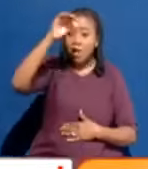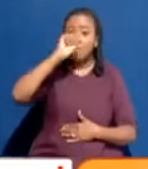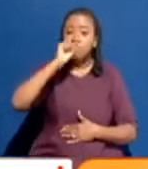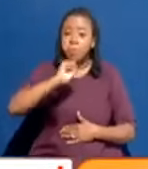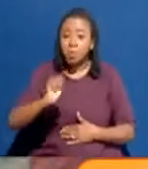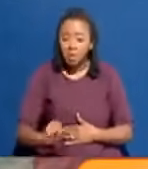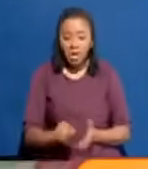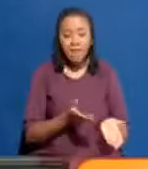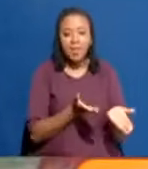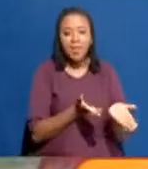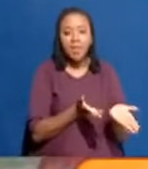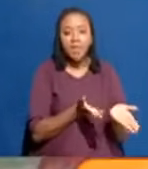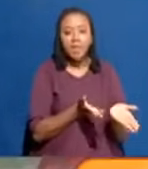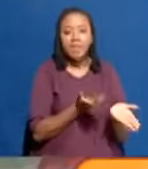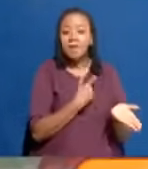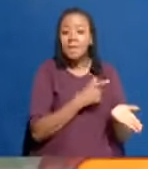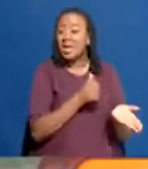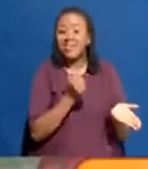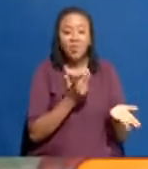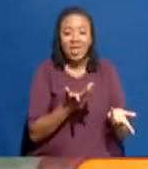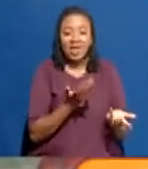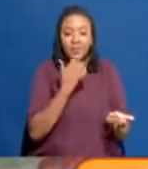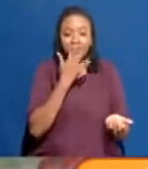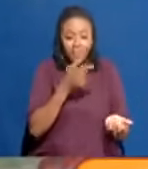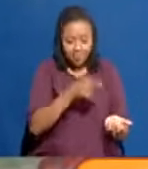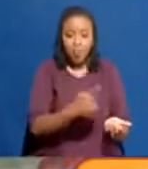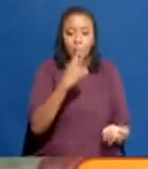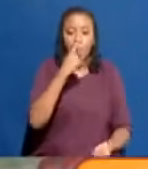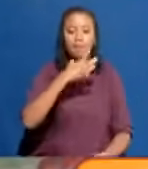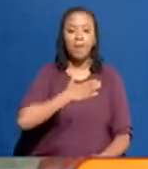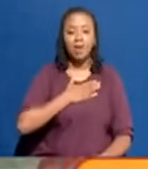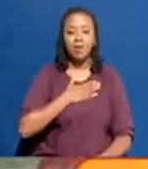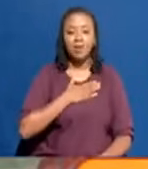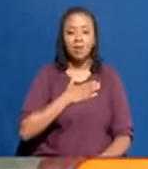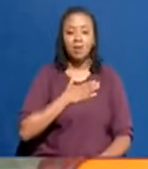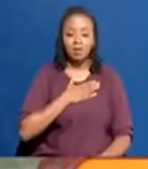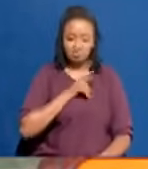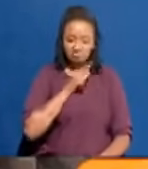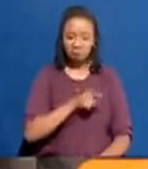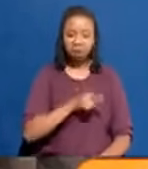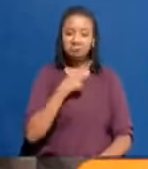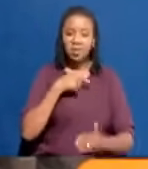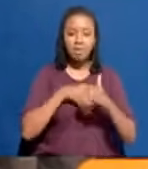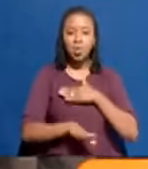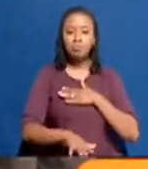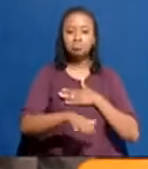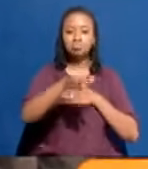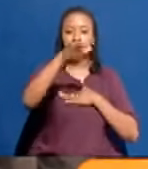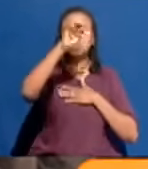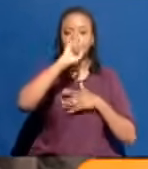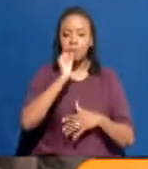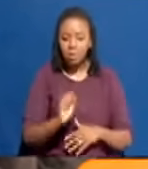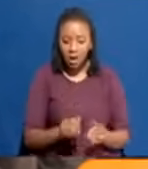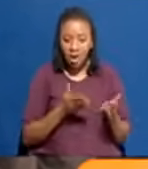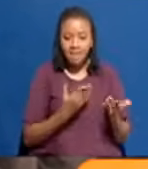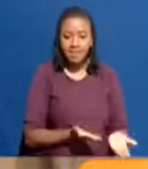hapa. Sijaanda mahali ingine. Mimi ndio najua hapa kuna mahali ingine mimi sijui. Hapa ndio nimesaliwa. The eviction was